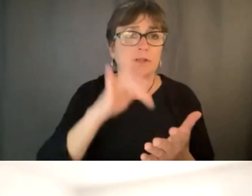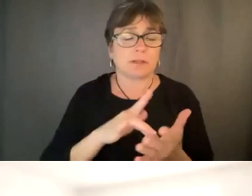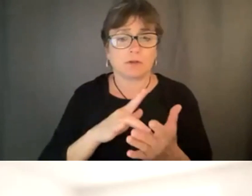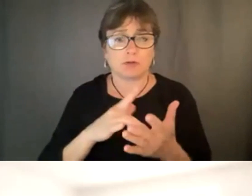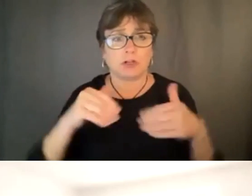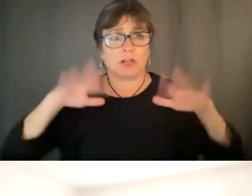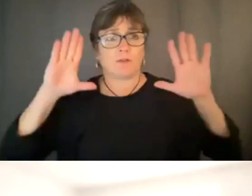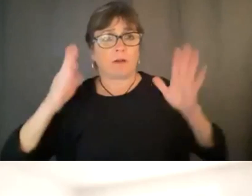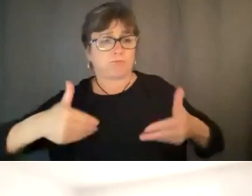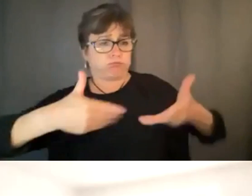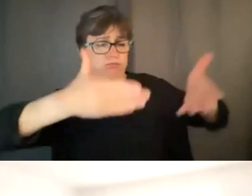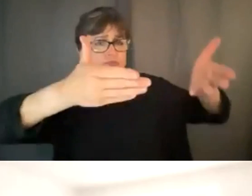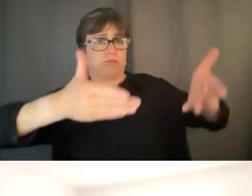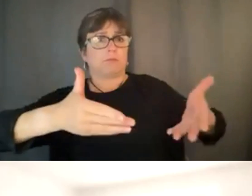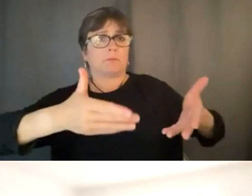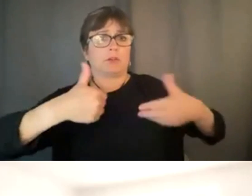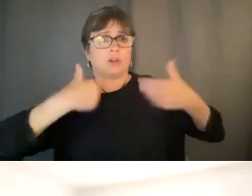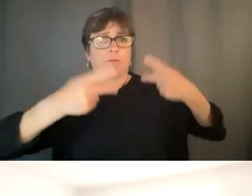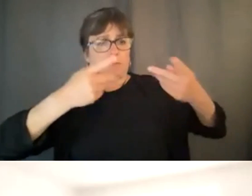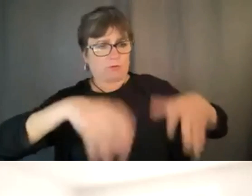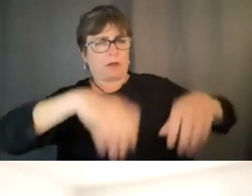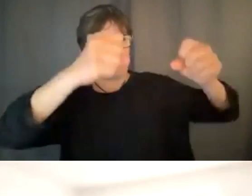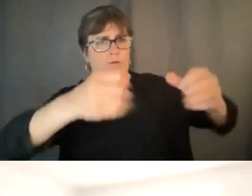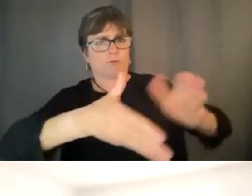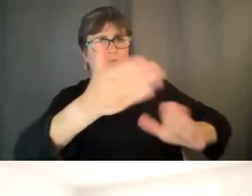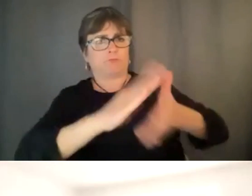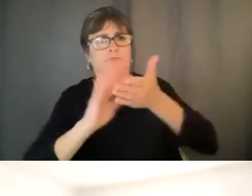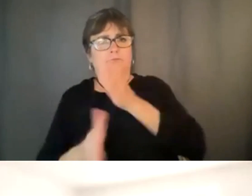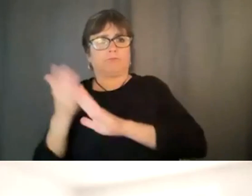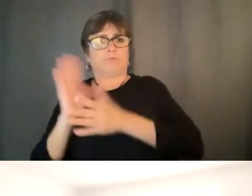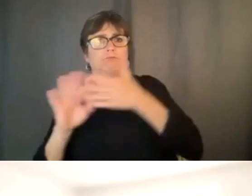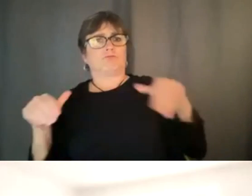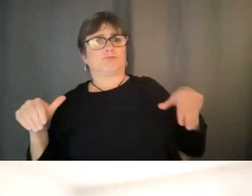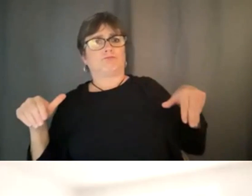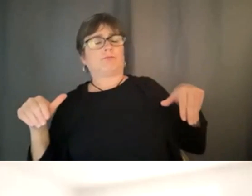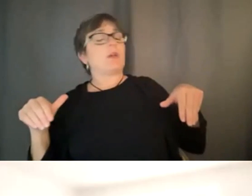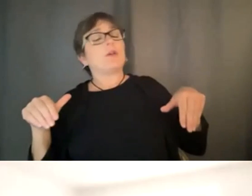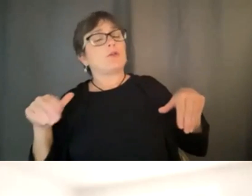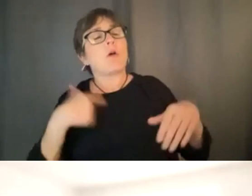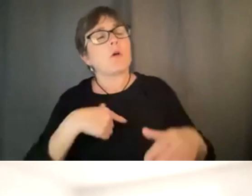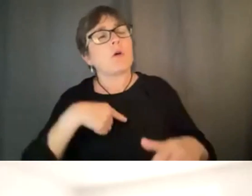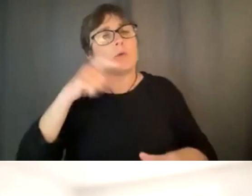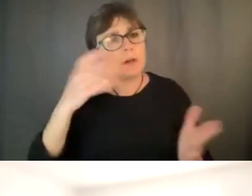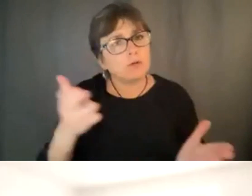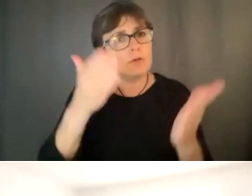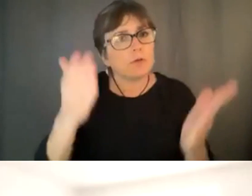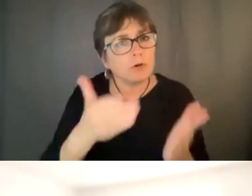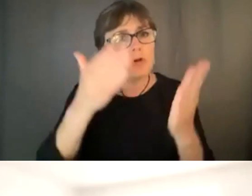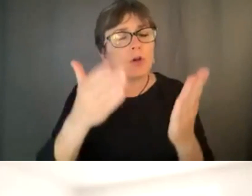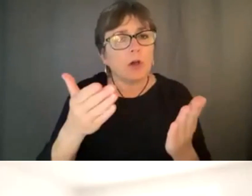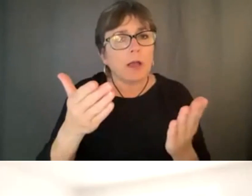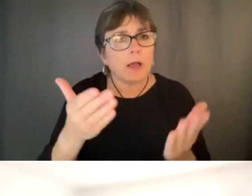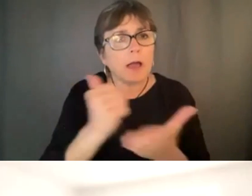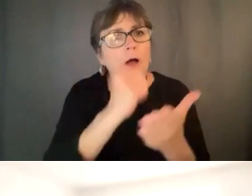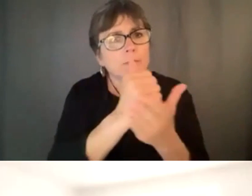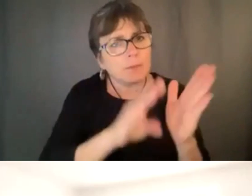adults. We're saying that we need to build them to those positions of decision-making, of taking on projects